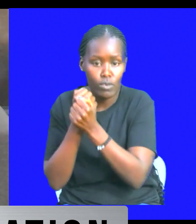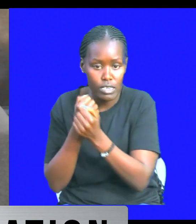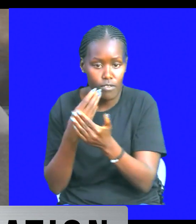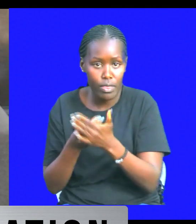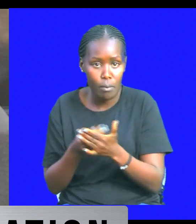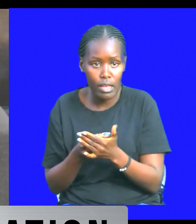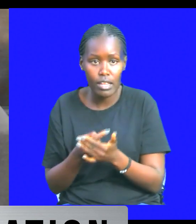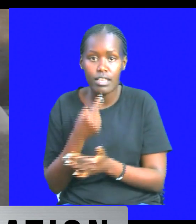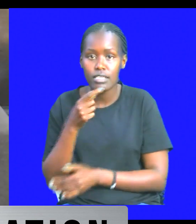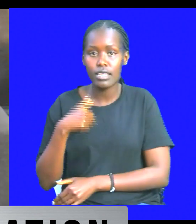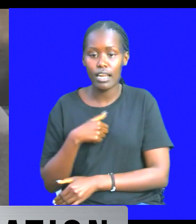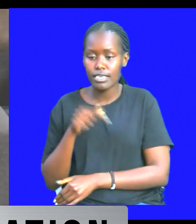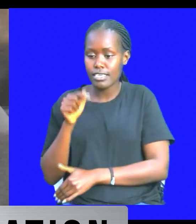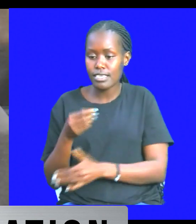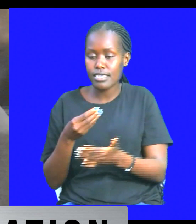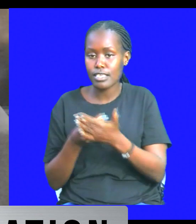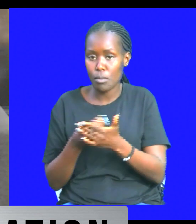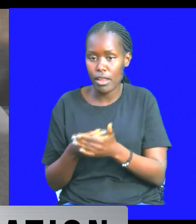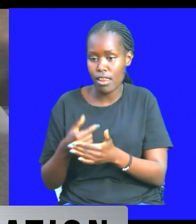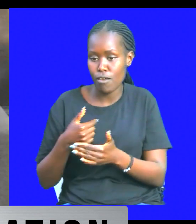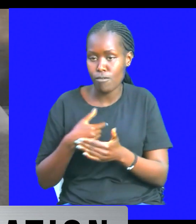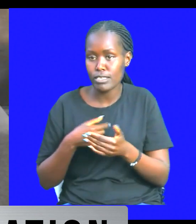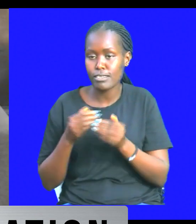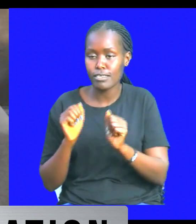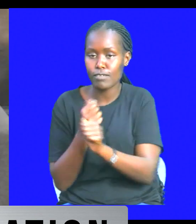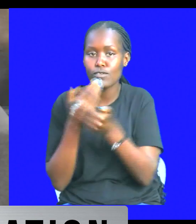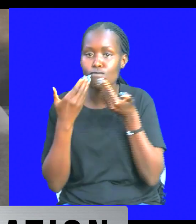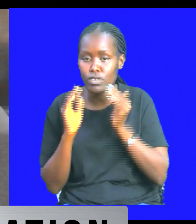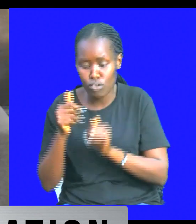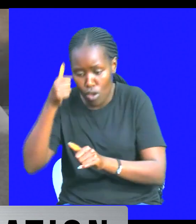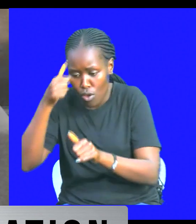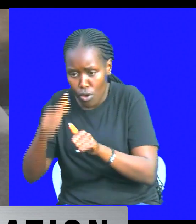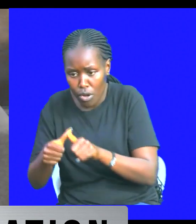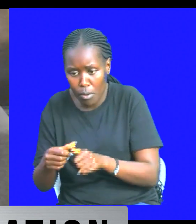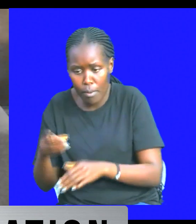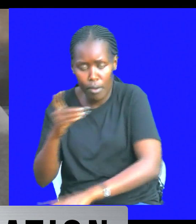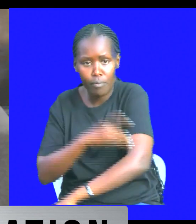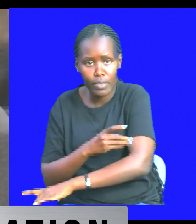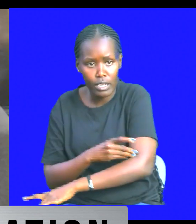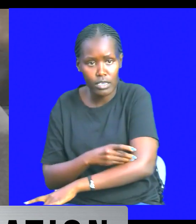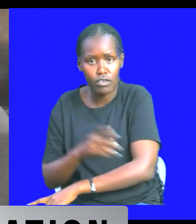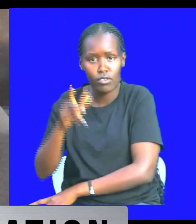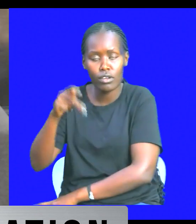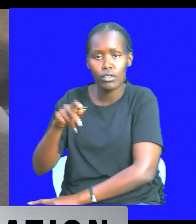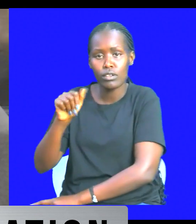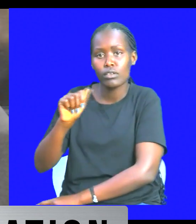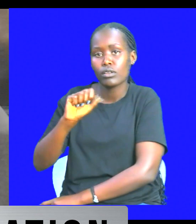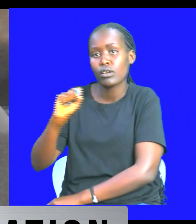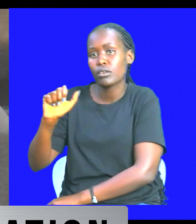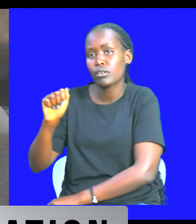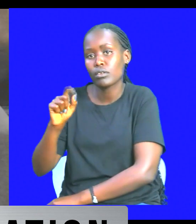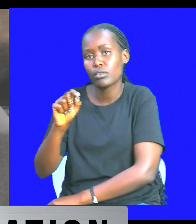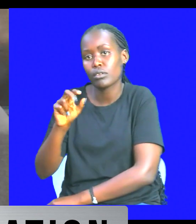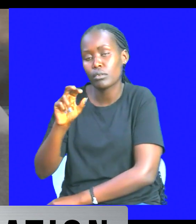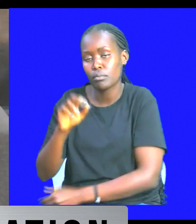this is the money we've saved, and now we are putting it here and there. So Jonah, you remember the days of Passats and what have you? And even